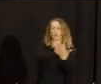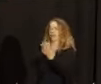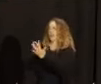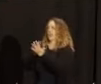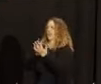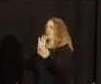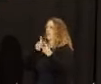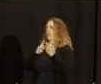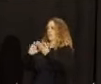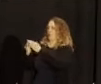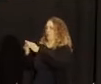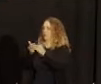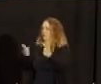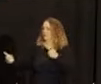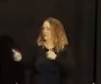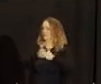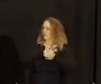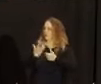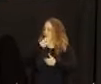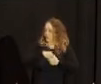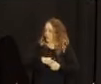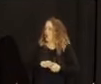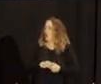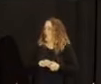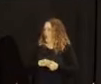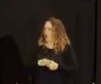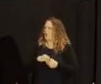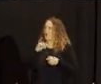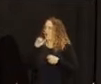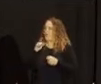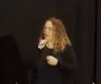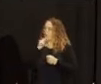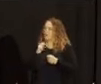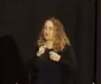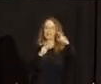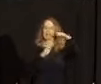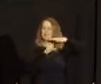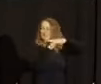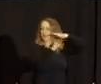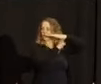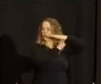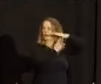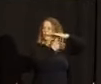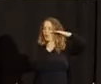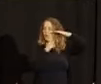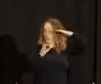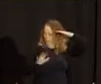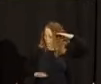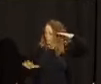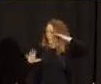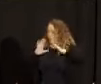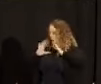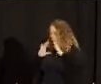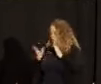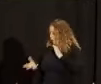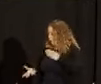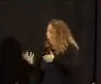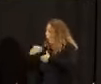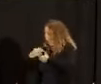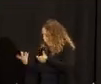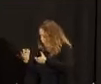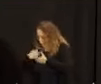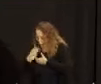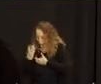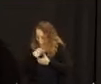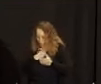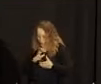actual communities, that it's grounded in conversation, it's grounded in